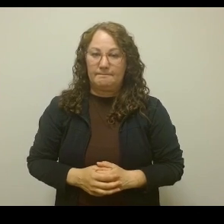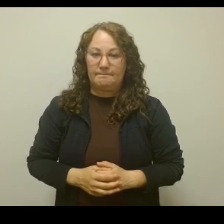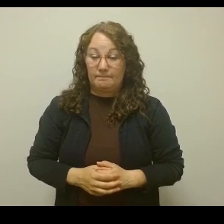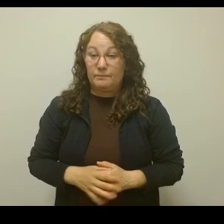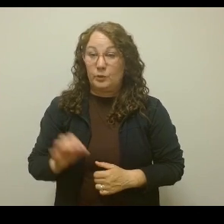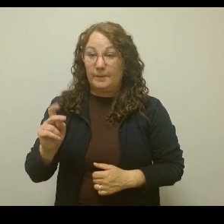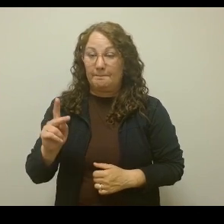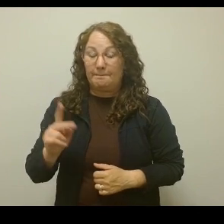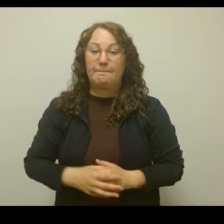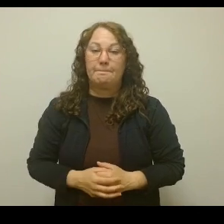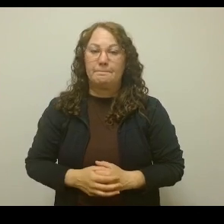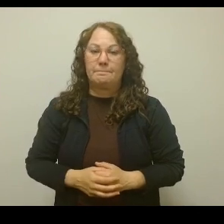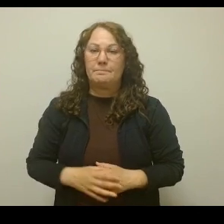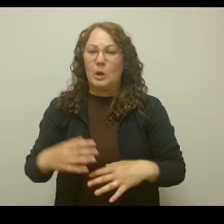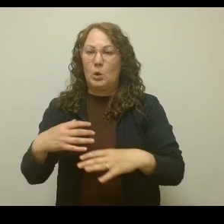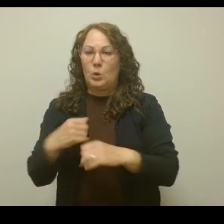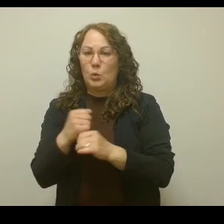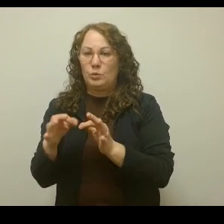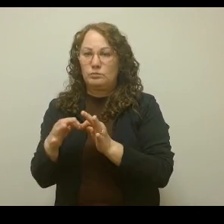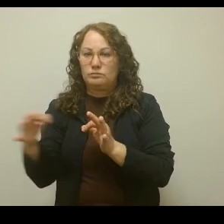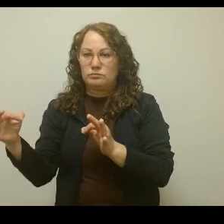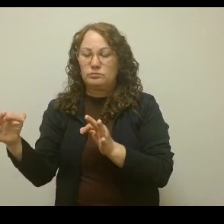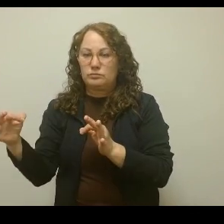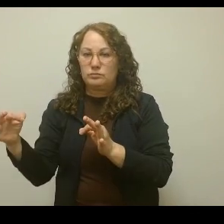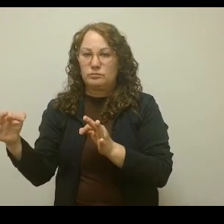Right? So a concluding sentence,